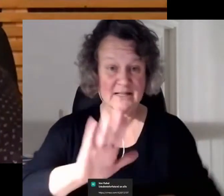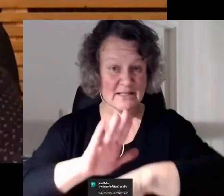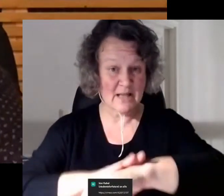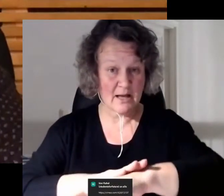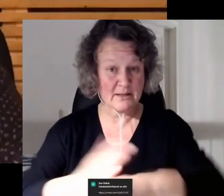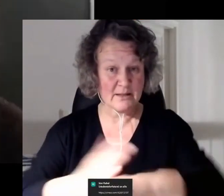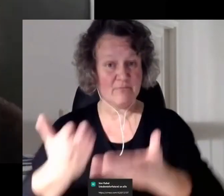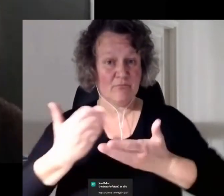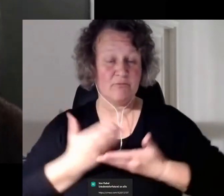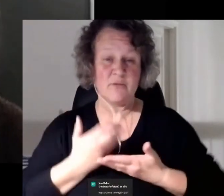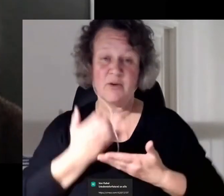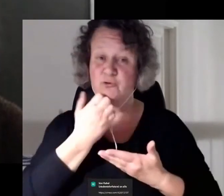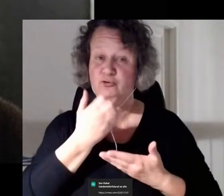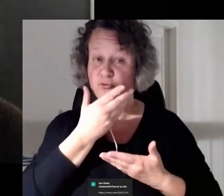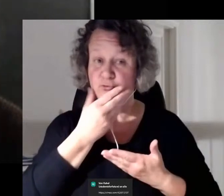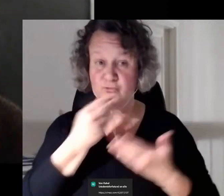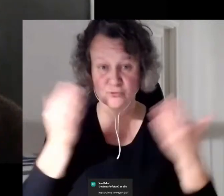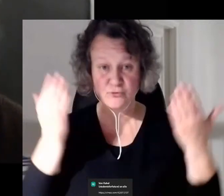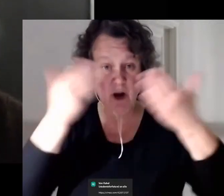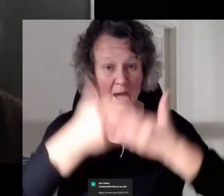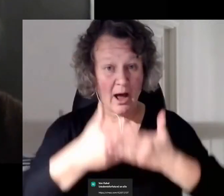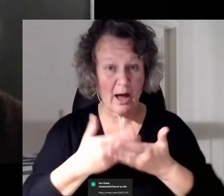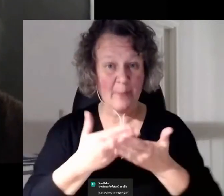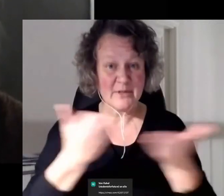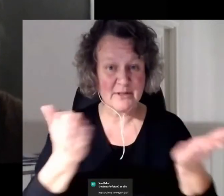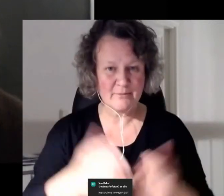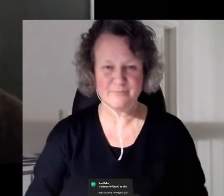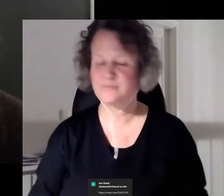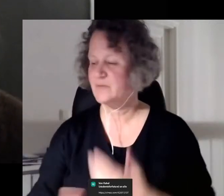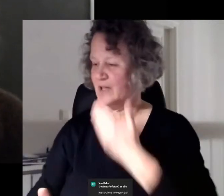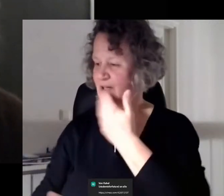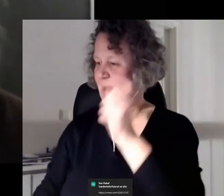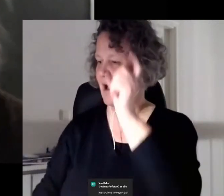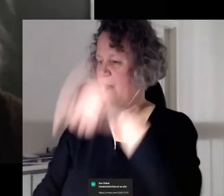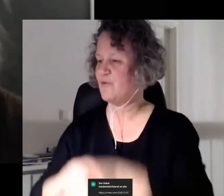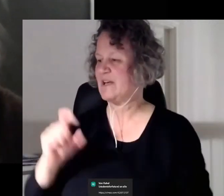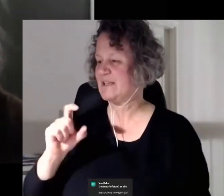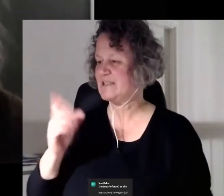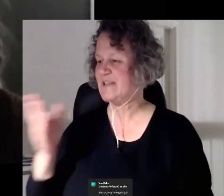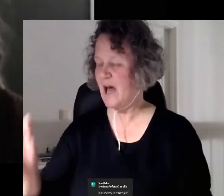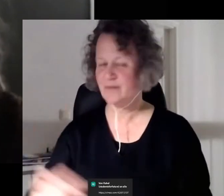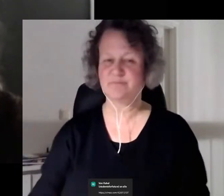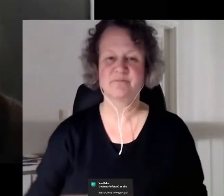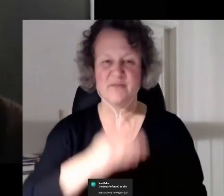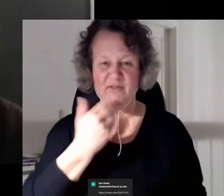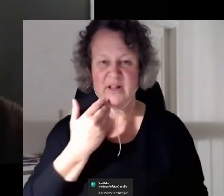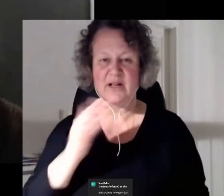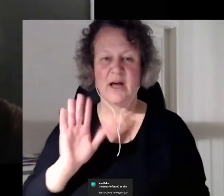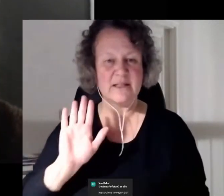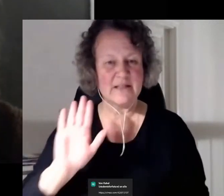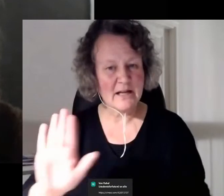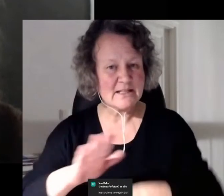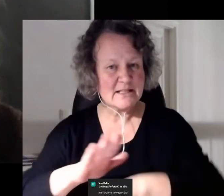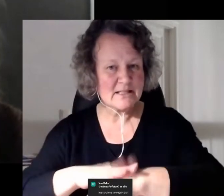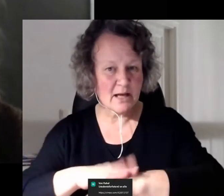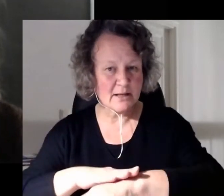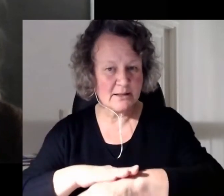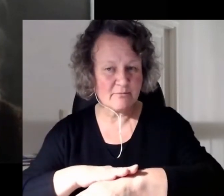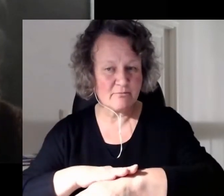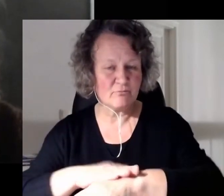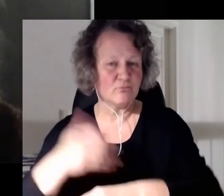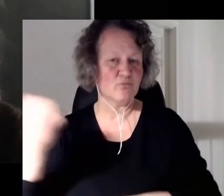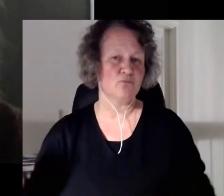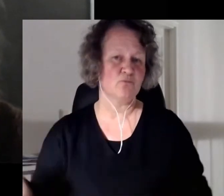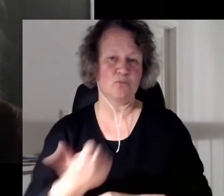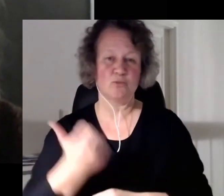the time with us, and I hope that you have a nice evening. We express our thanks to you, Christian. Thank you for your time